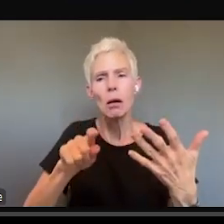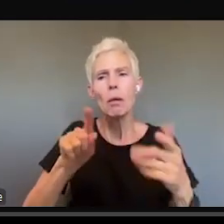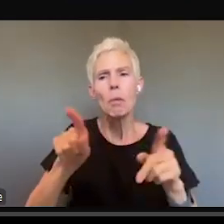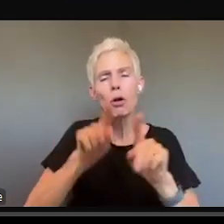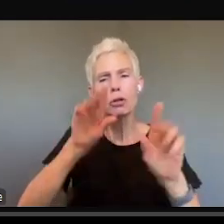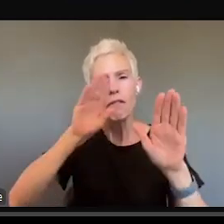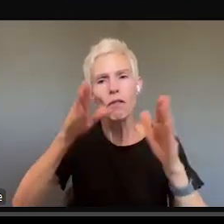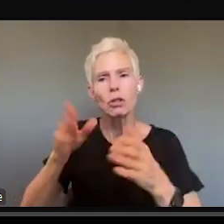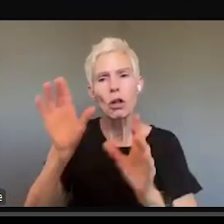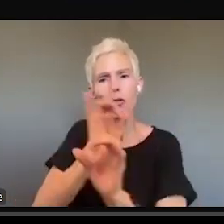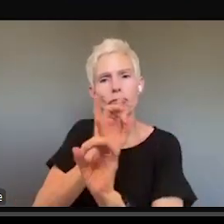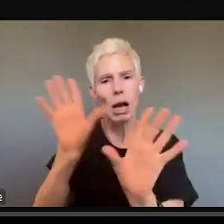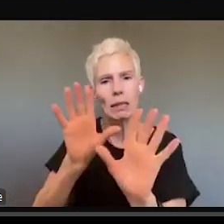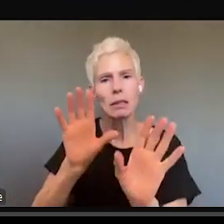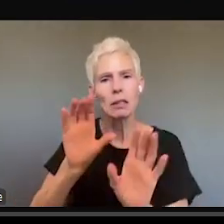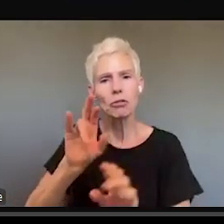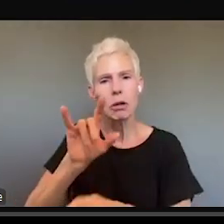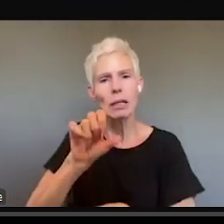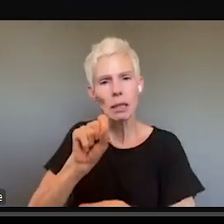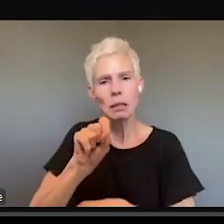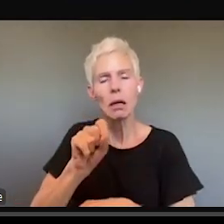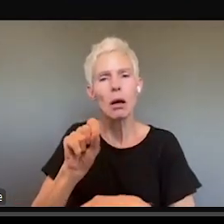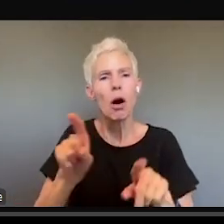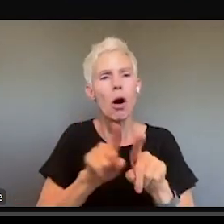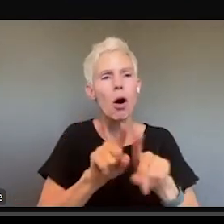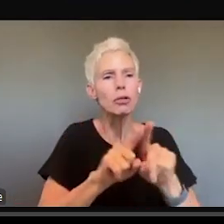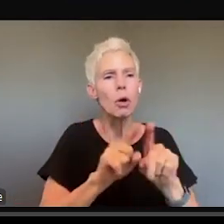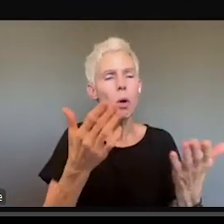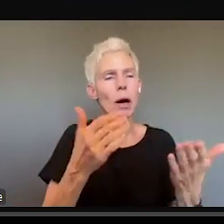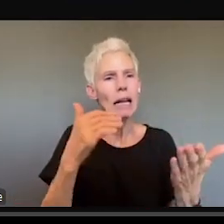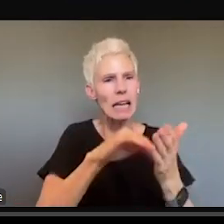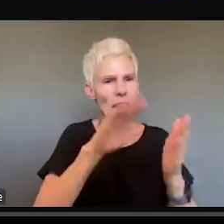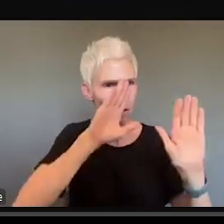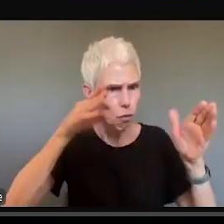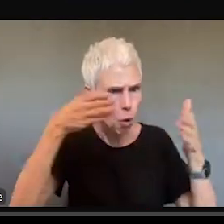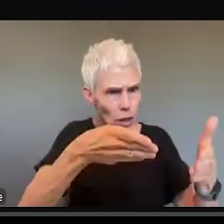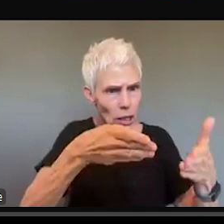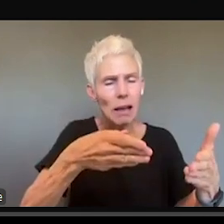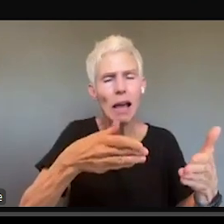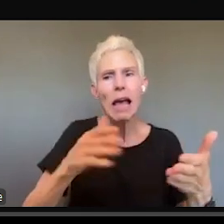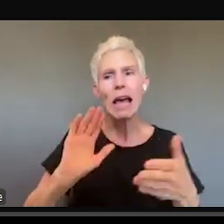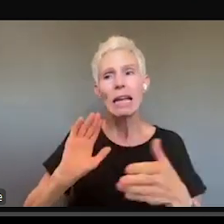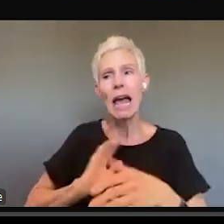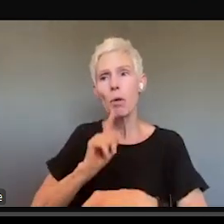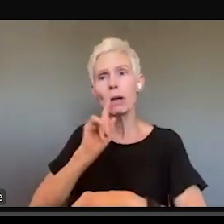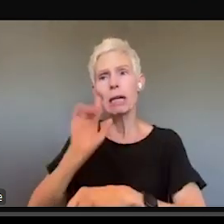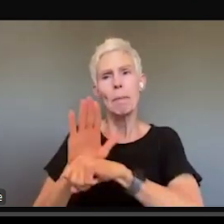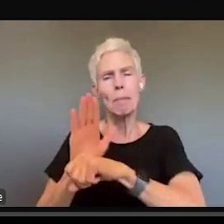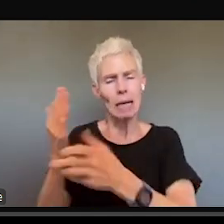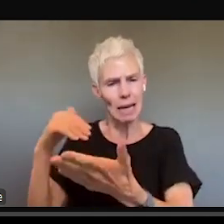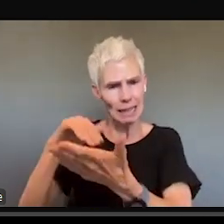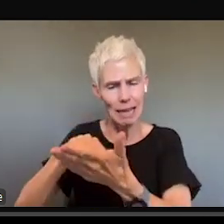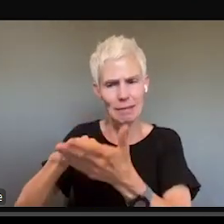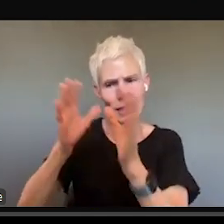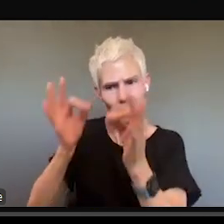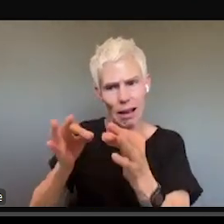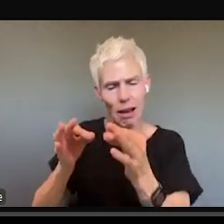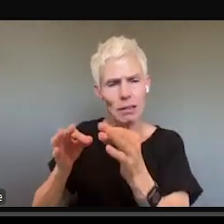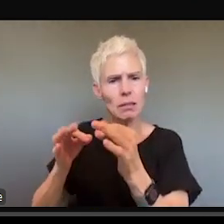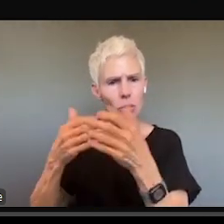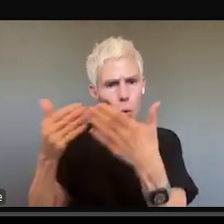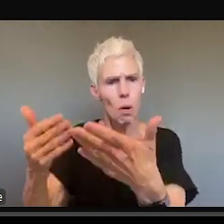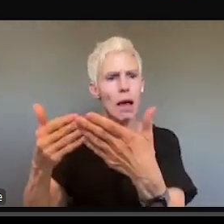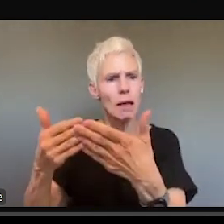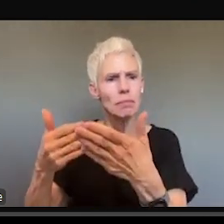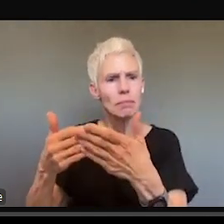this year's theme focuses more on refocusing and renewing our commitments in a variety of areas for whole health. So let's